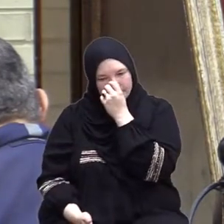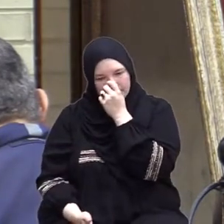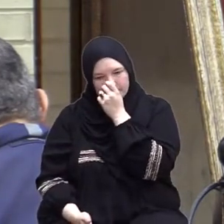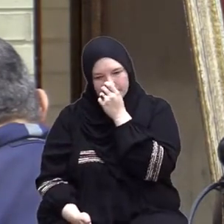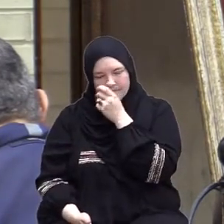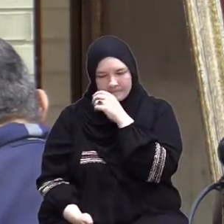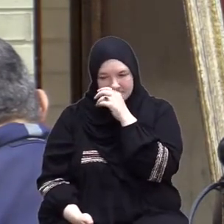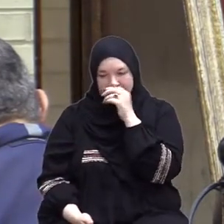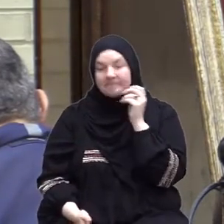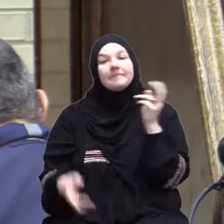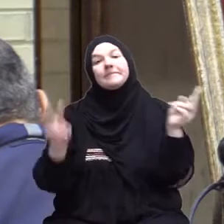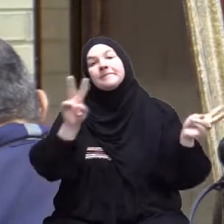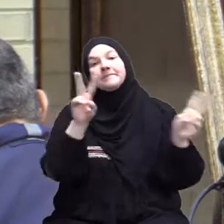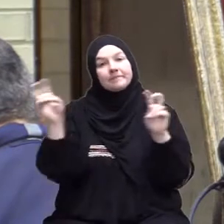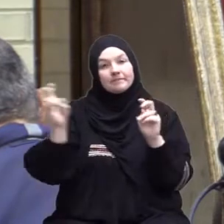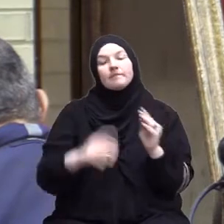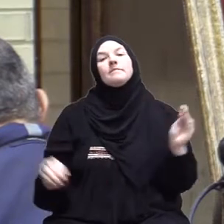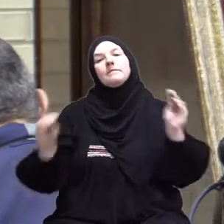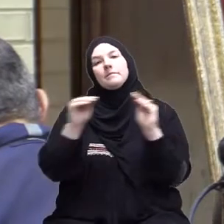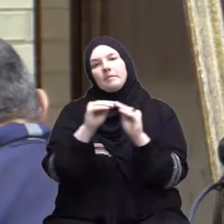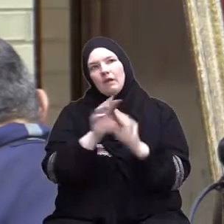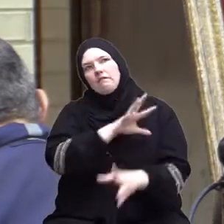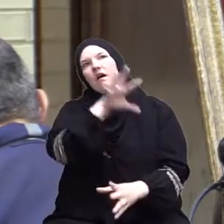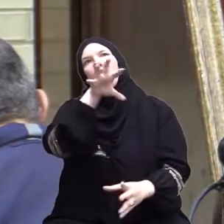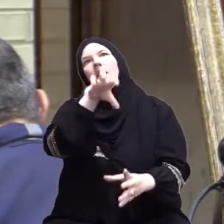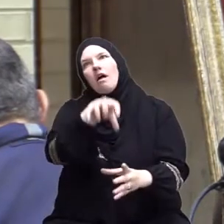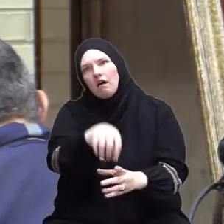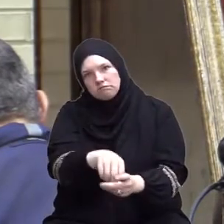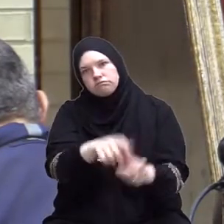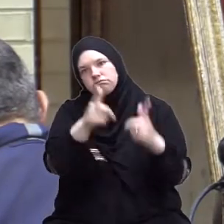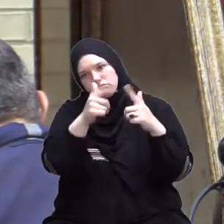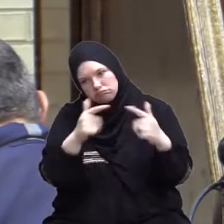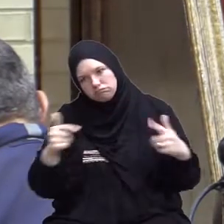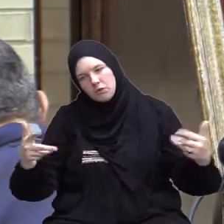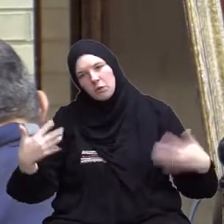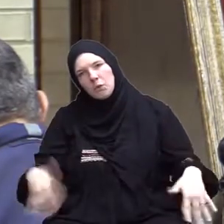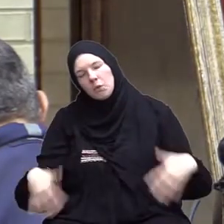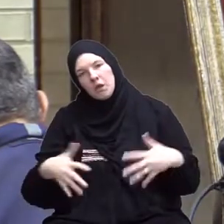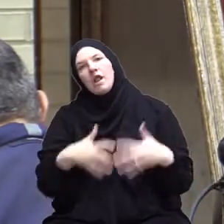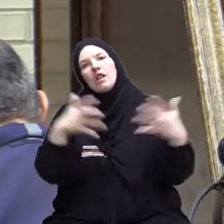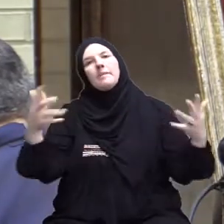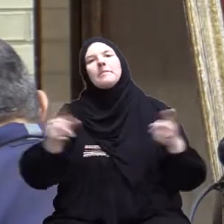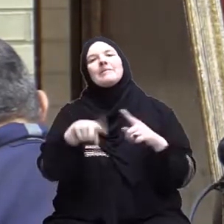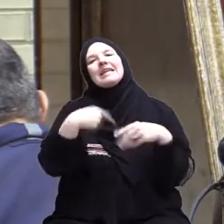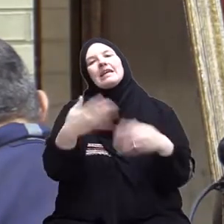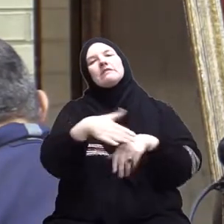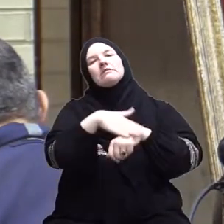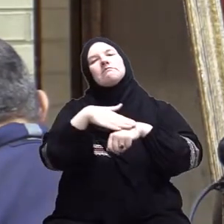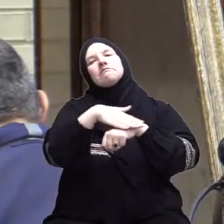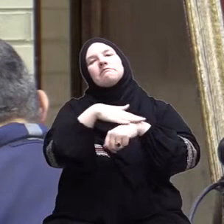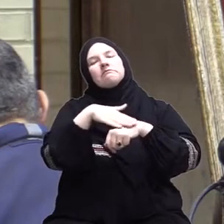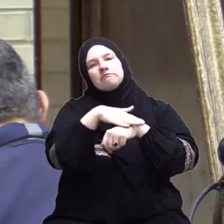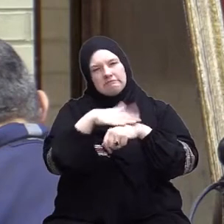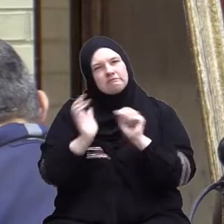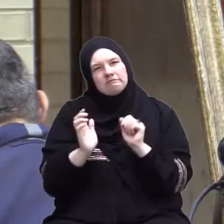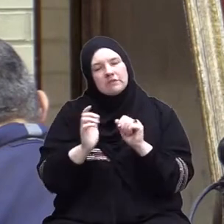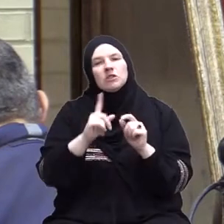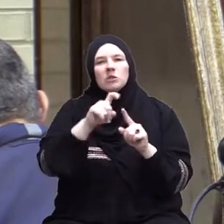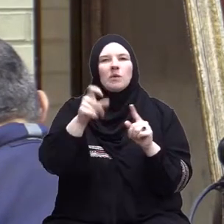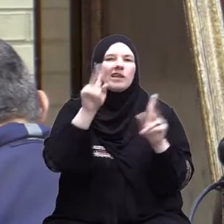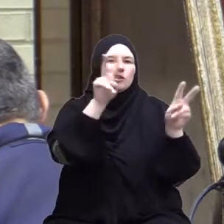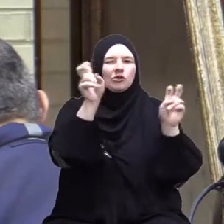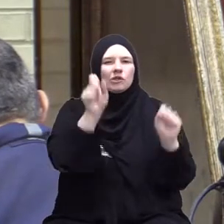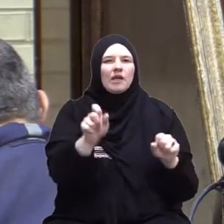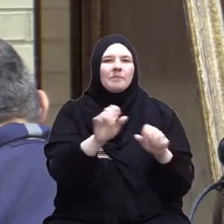But the subject is more involved than this, but I'm giving you the shell so that the issue is at least somewhat